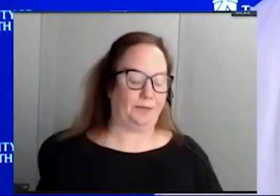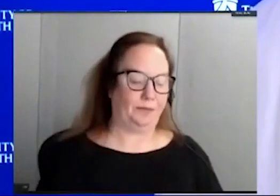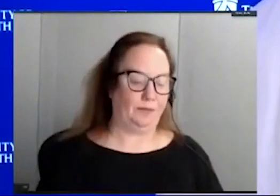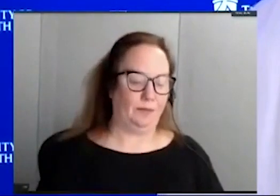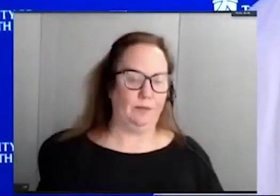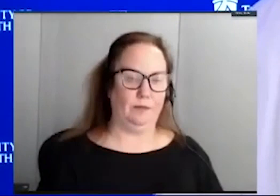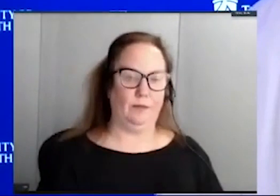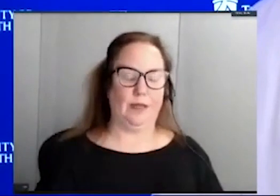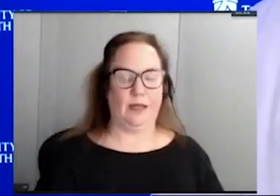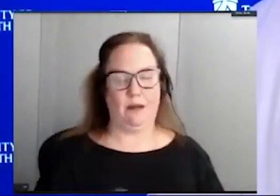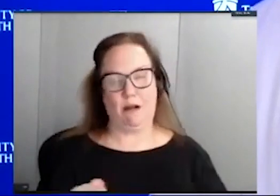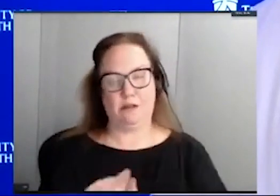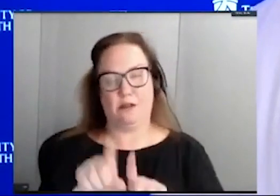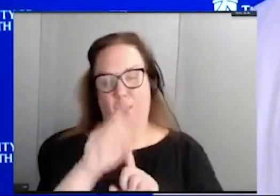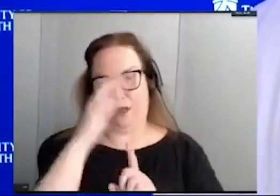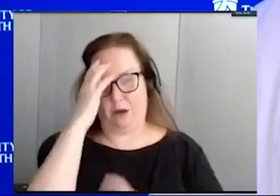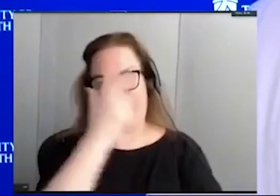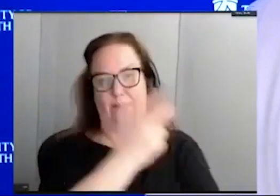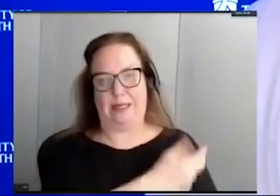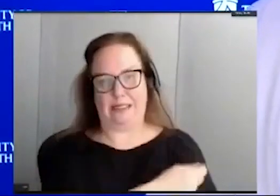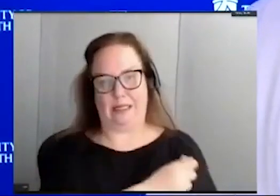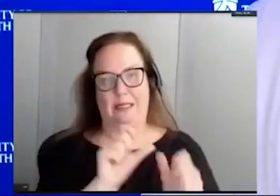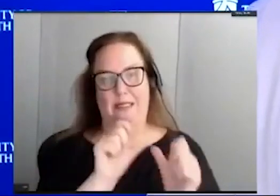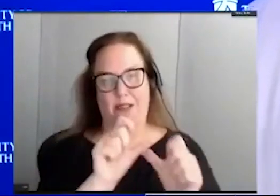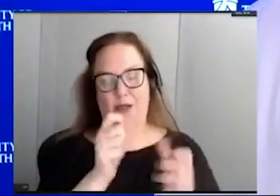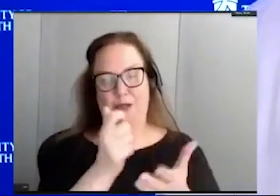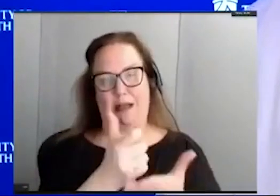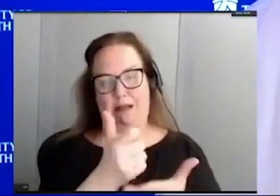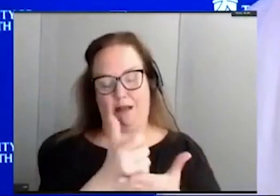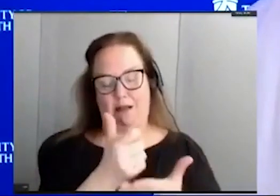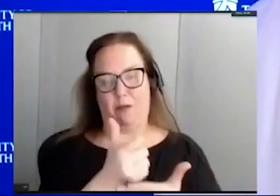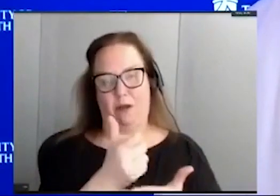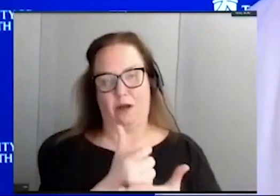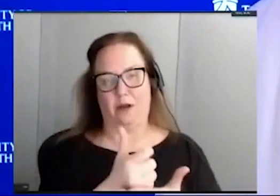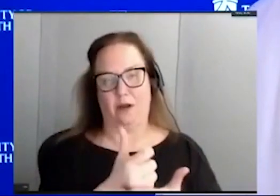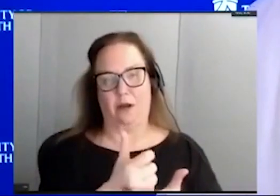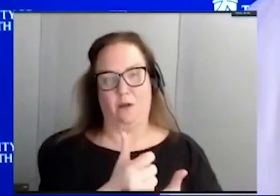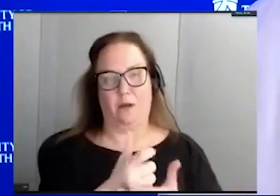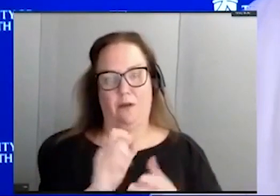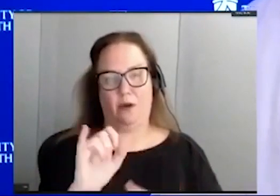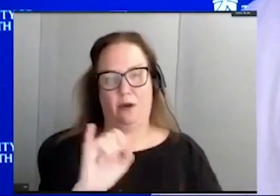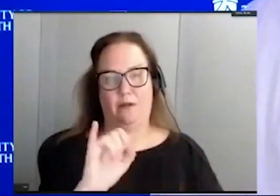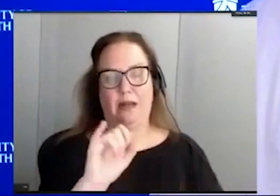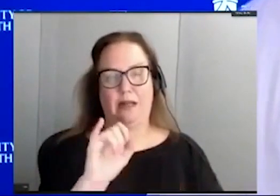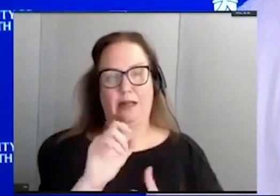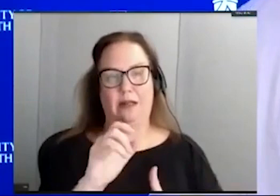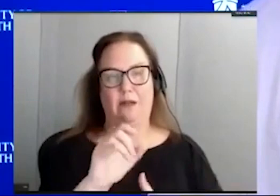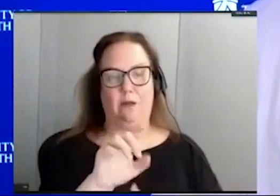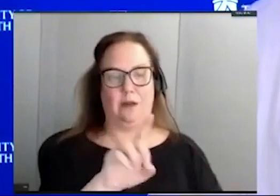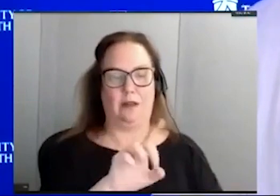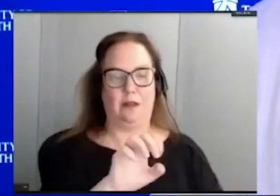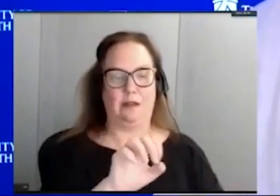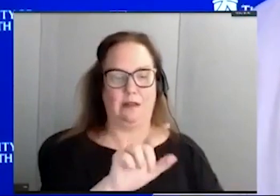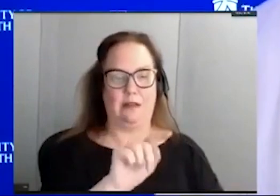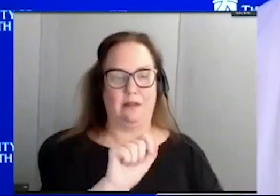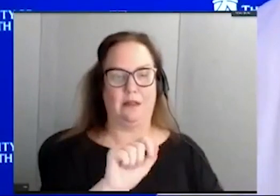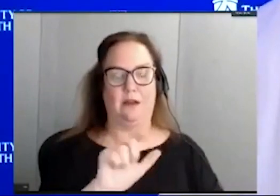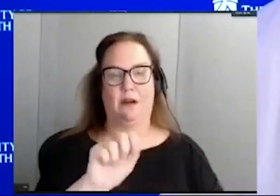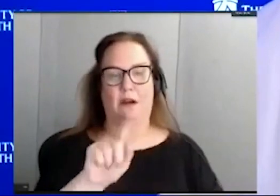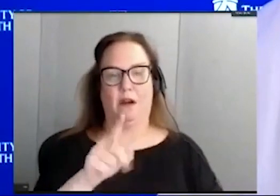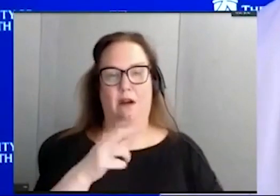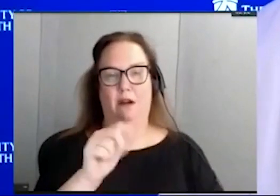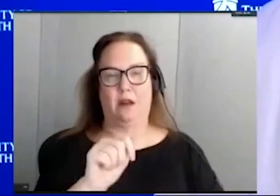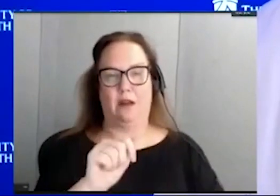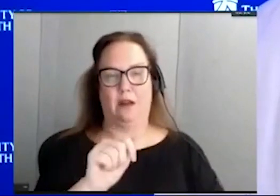was saying, we know vaccination continues to help. We also know that if you were infected, say with Delta or Alpha, you probably have some sort of